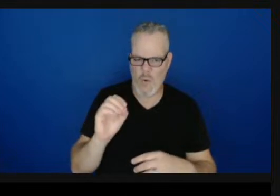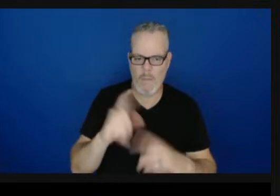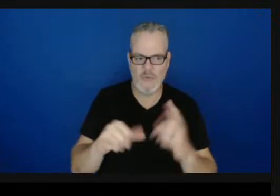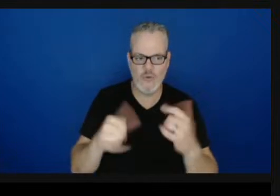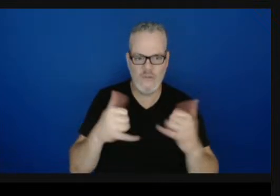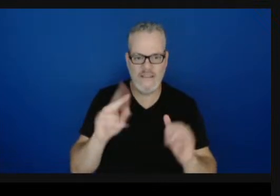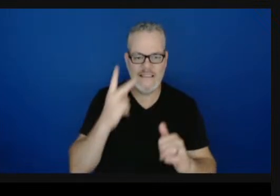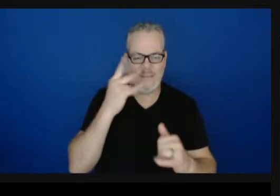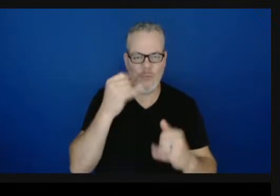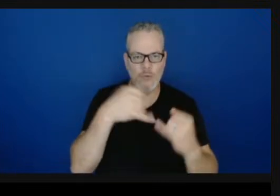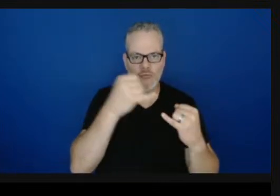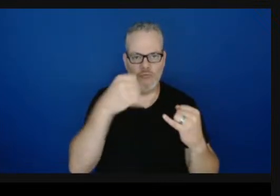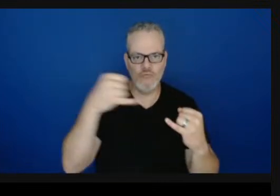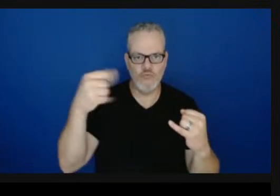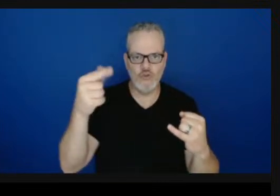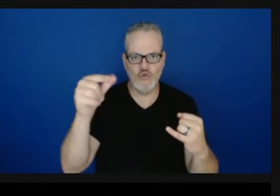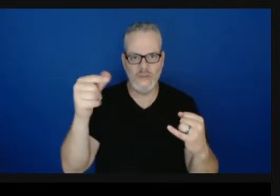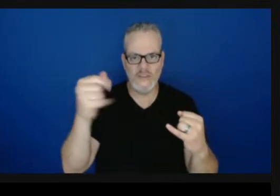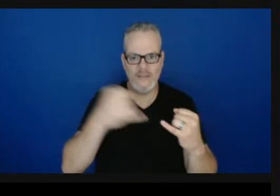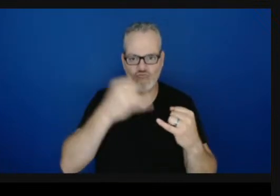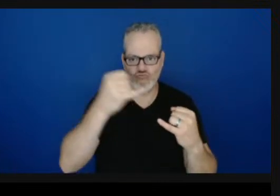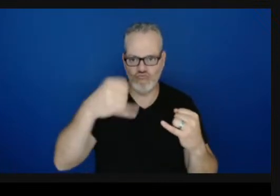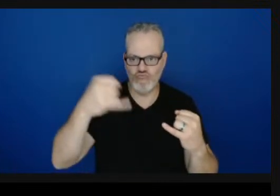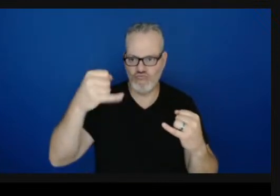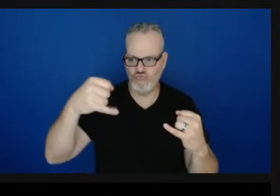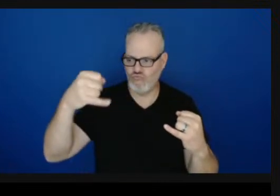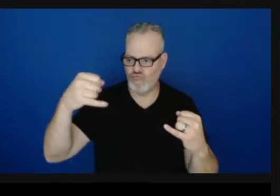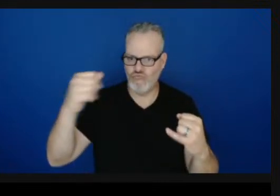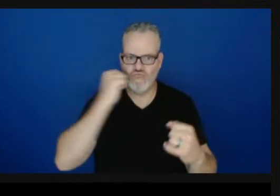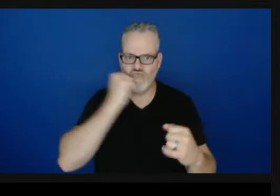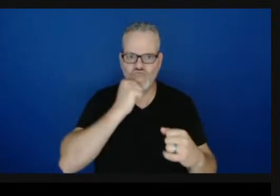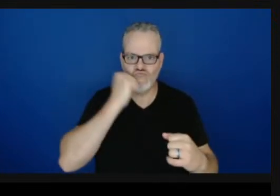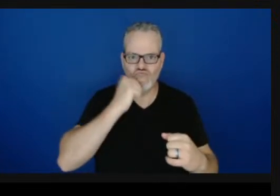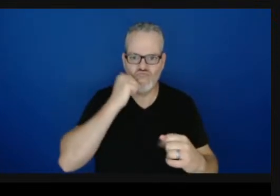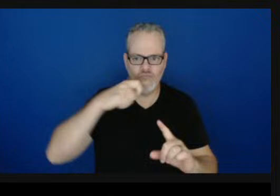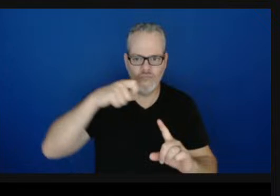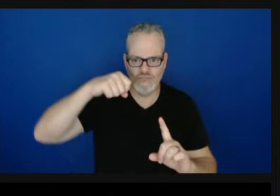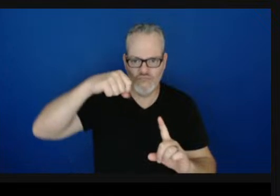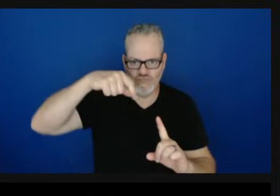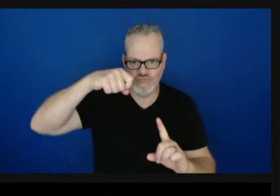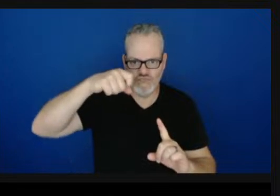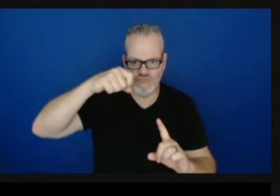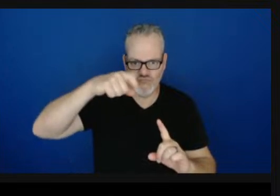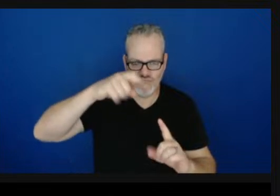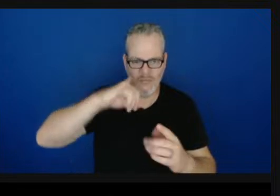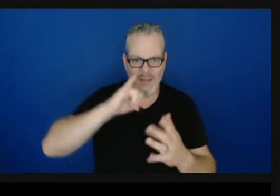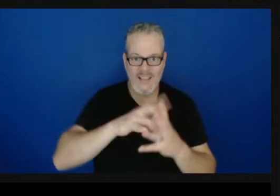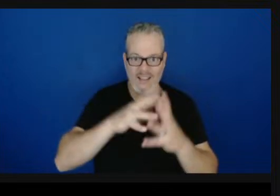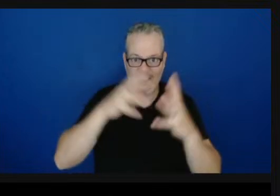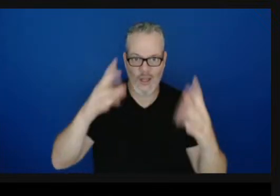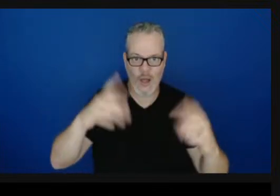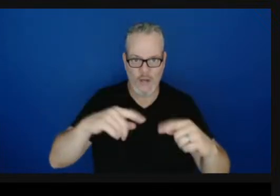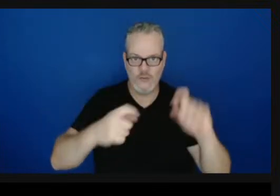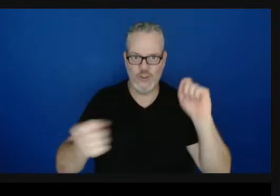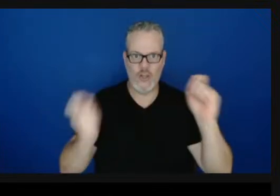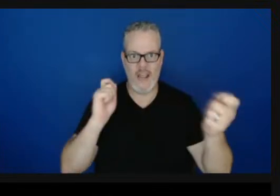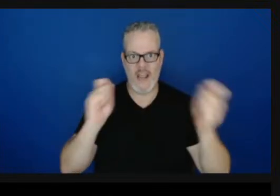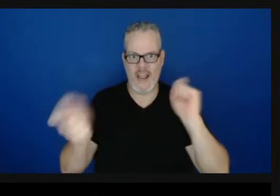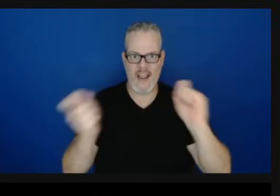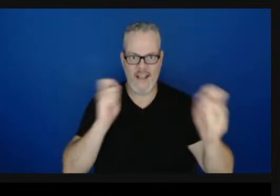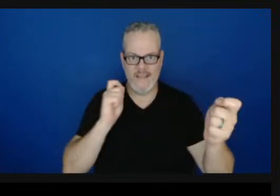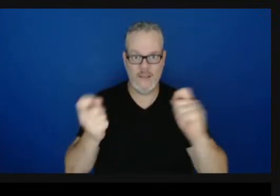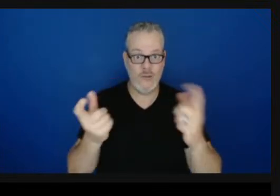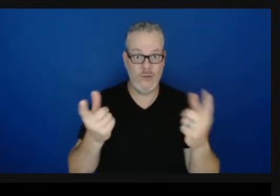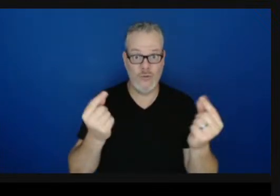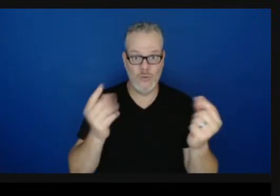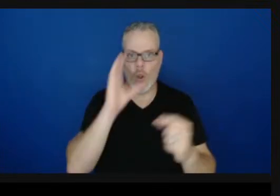coming in. It's restored. So when we have that much variation in daily signal, what we're looking for is that kind of average. So I think of it